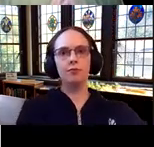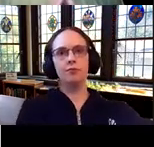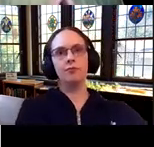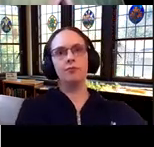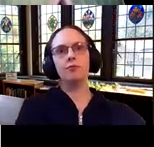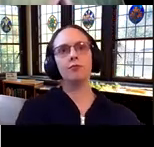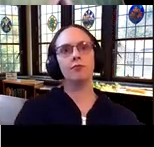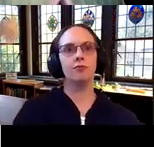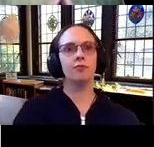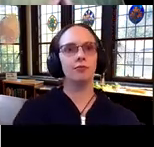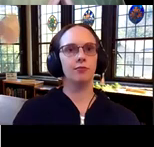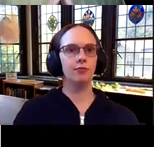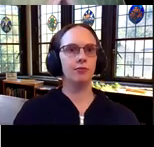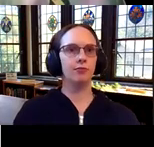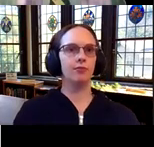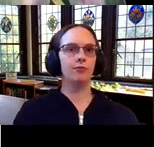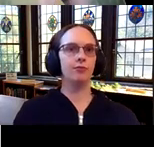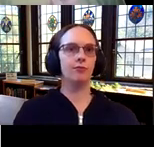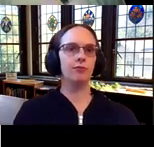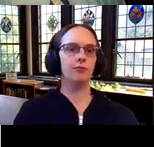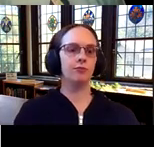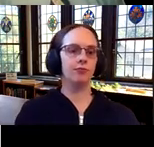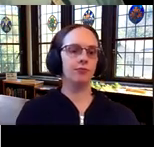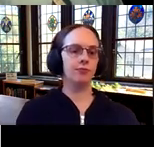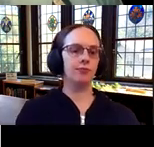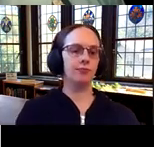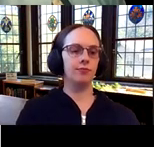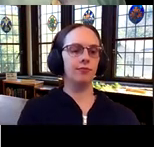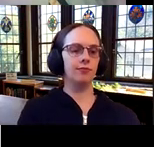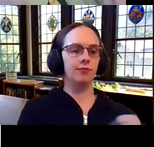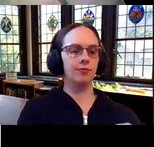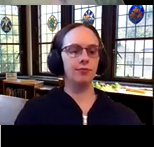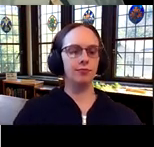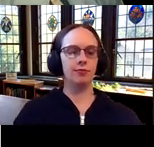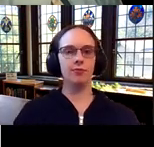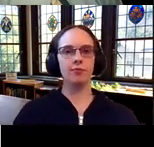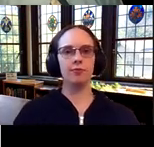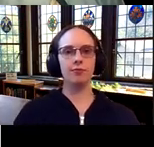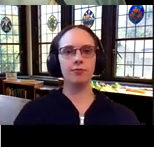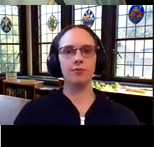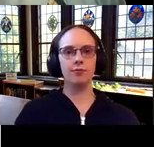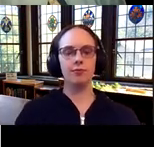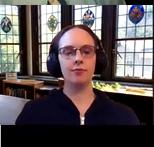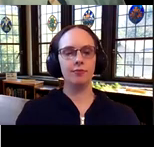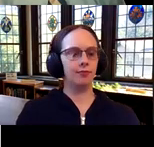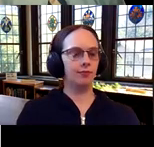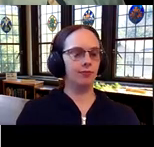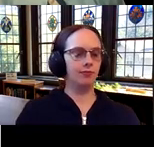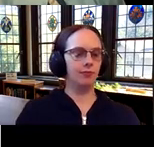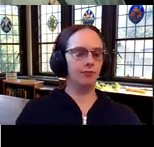returning really wanted that. But now let's look at the whole sweep of Brockport